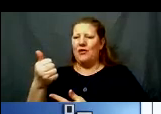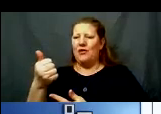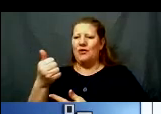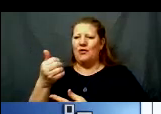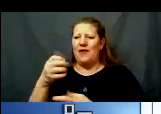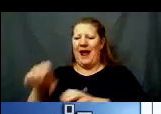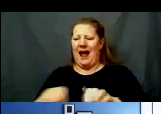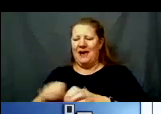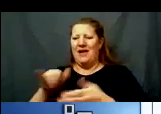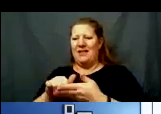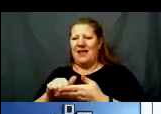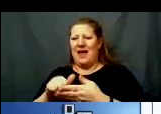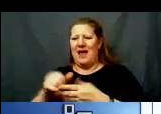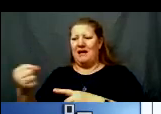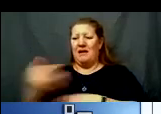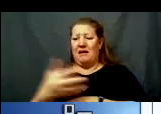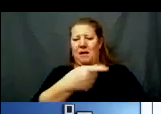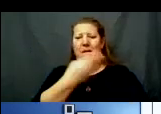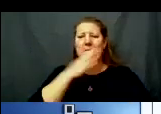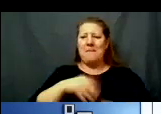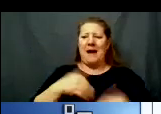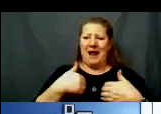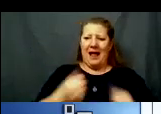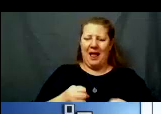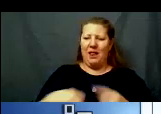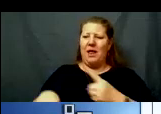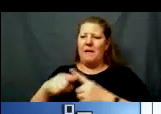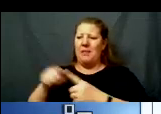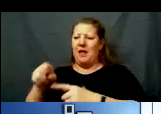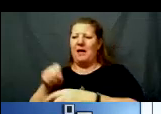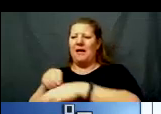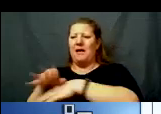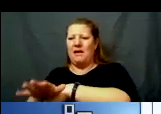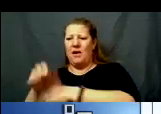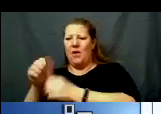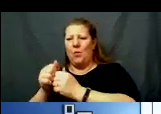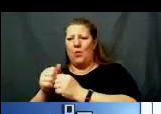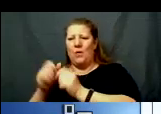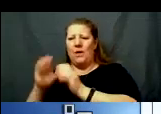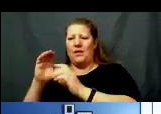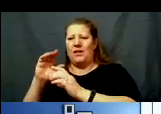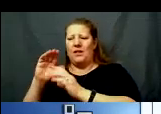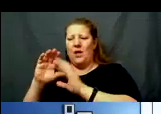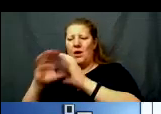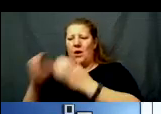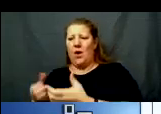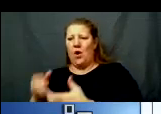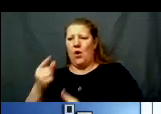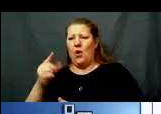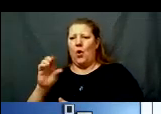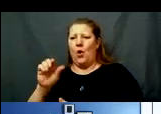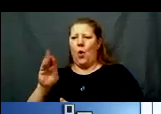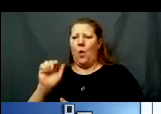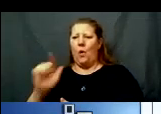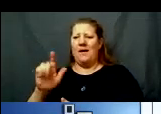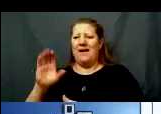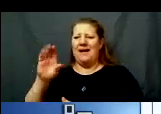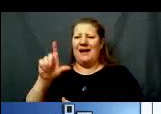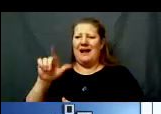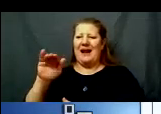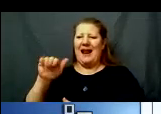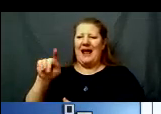poor health, but also contributing to global anthropogenic climate change long before there was even talk of